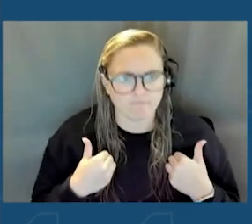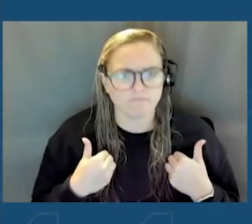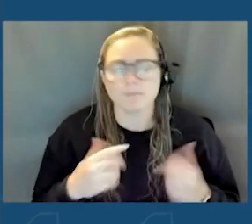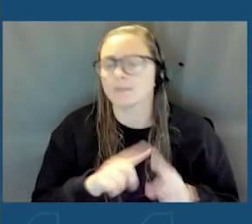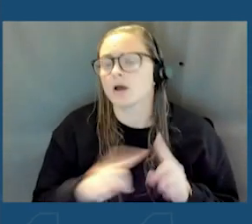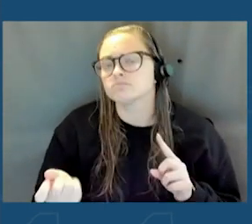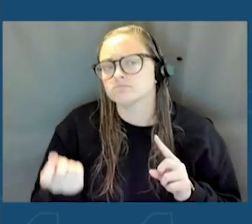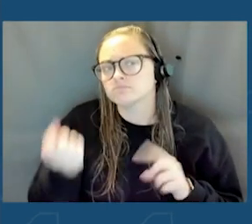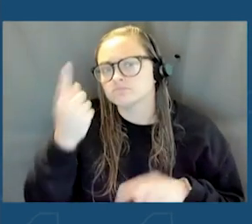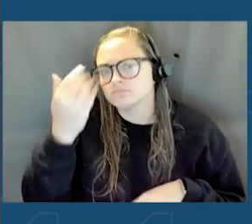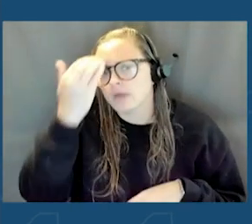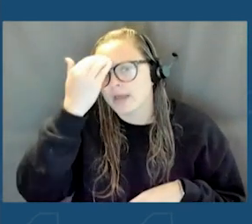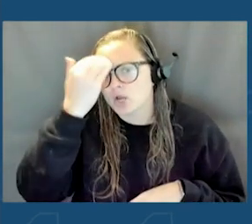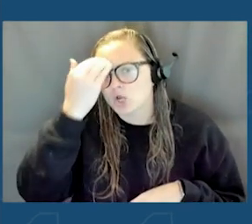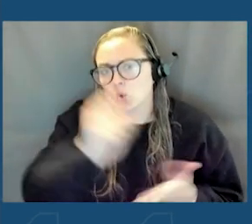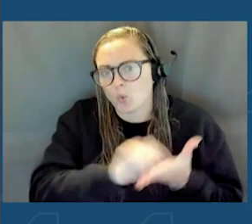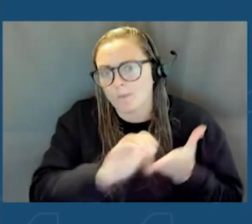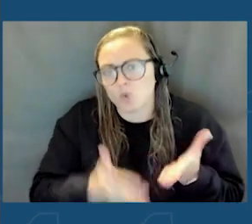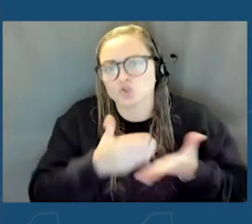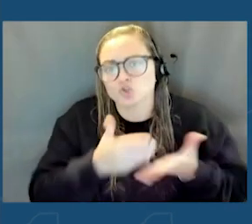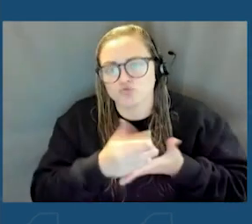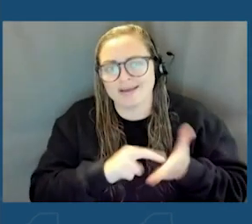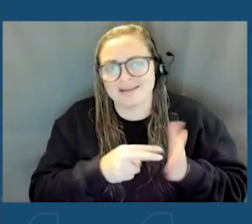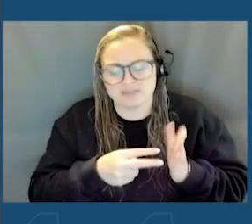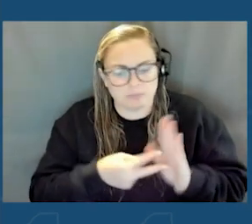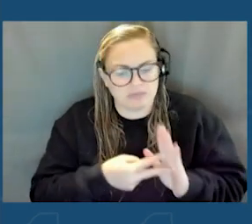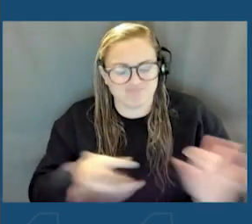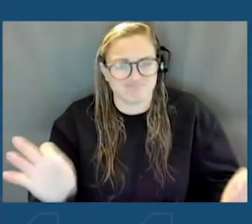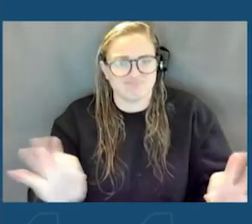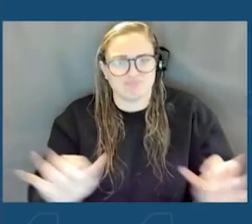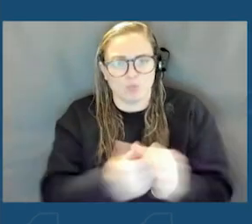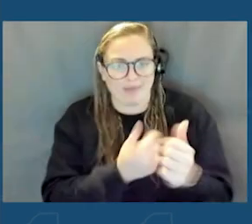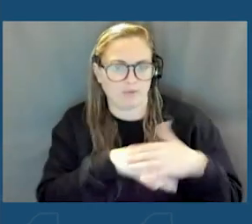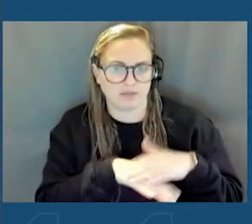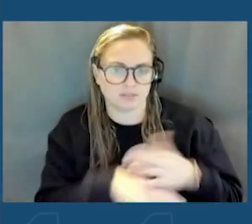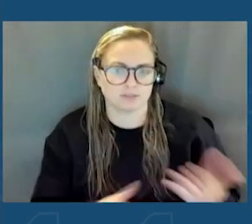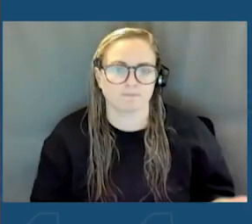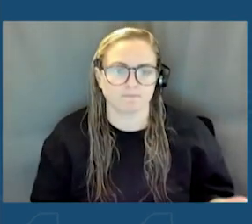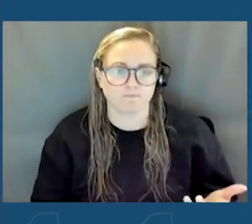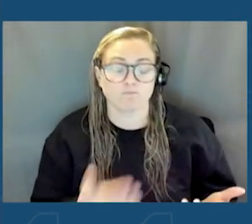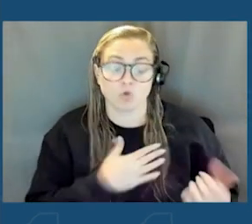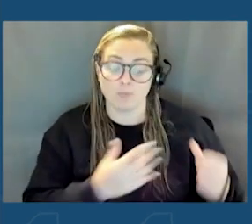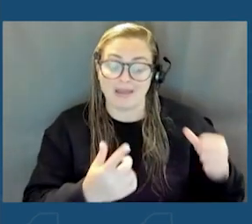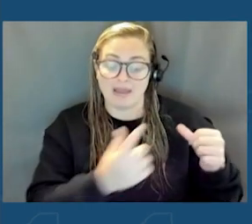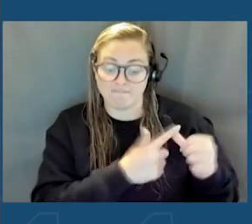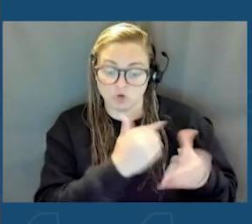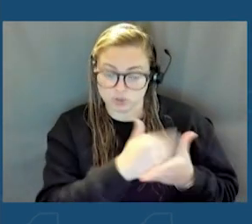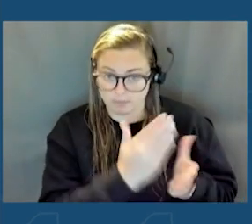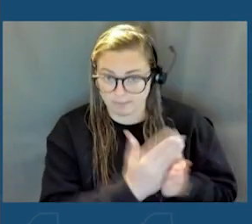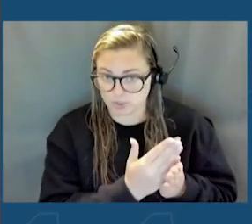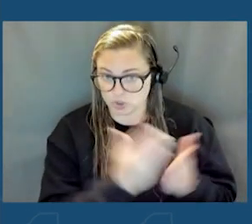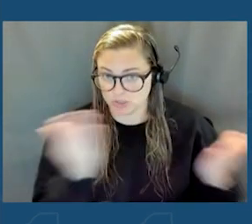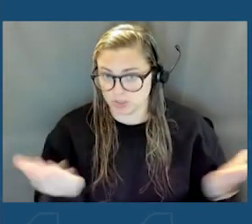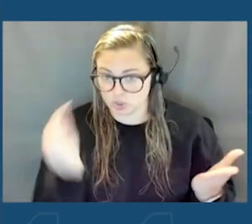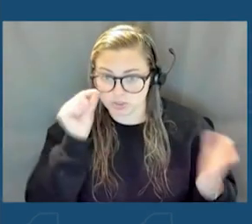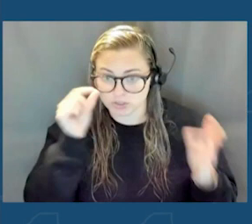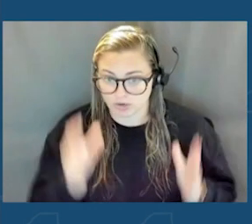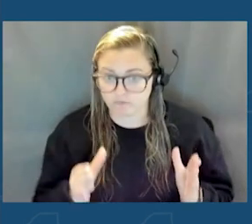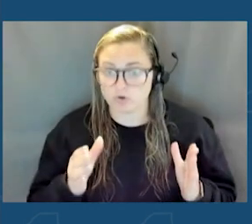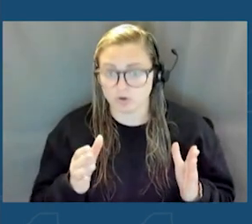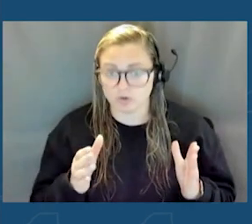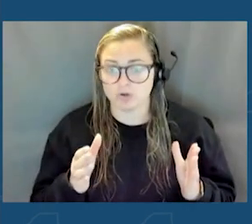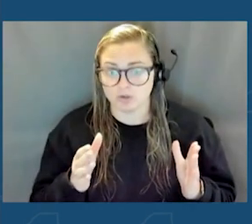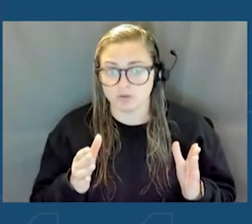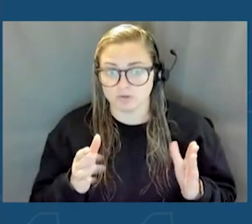know that abortion rights mean little without abortion access. So in my first budget as governor, we made it a